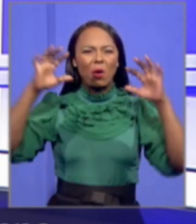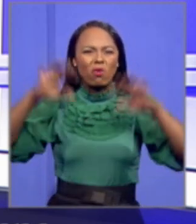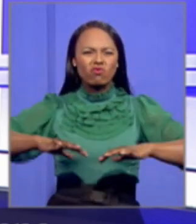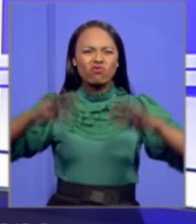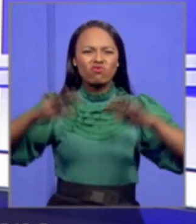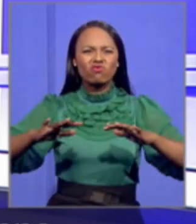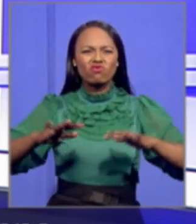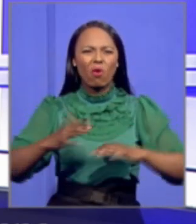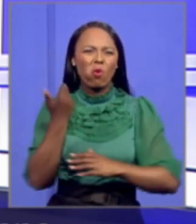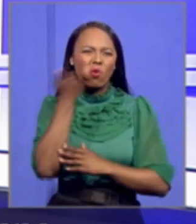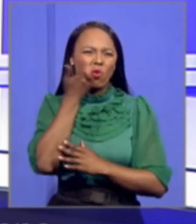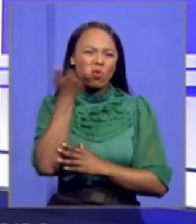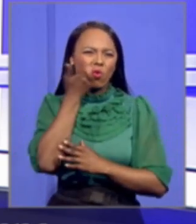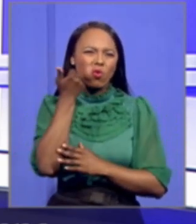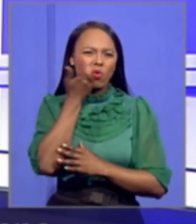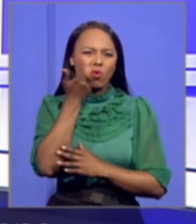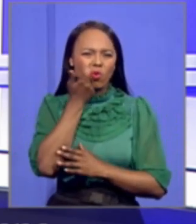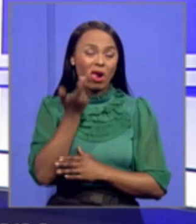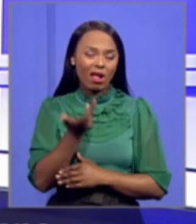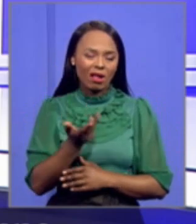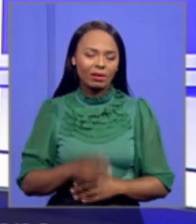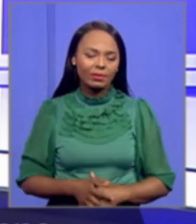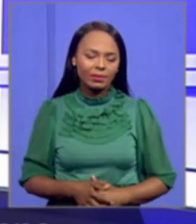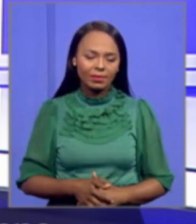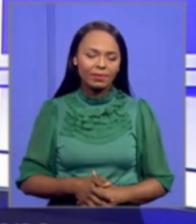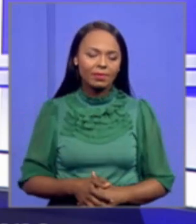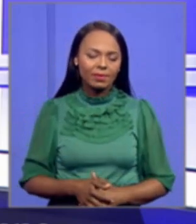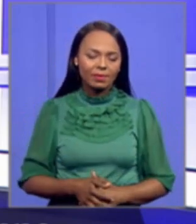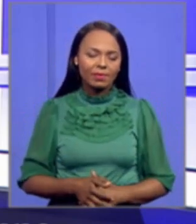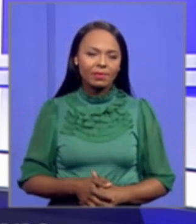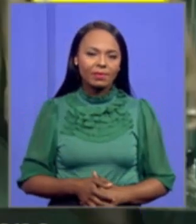le nang le jwang bo iketseditsweng le ileng la tlala metsi.